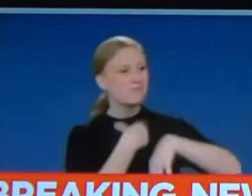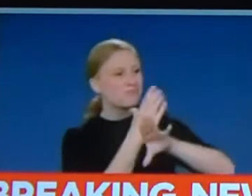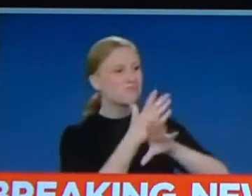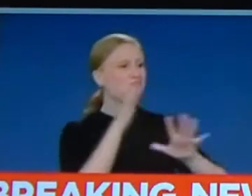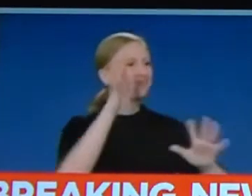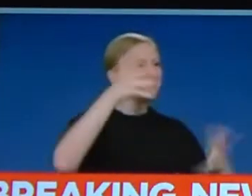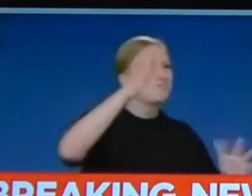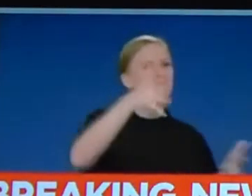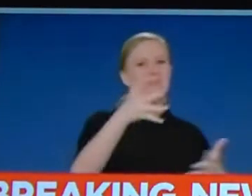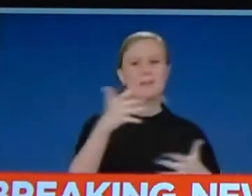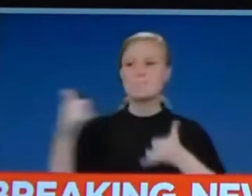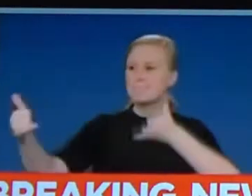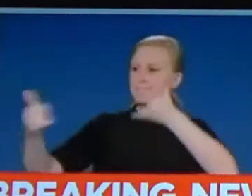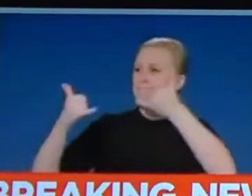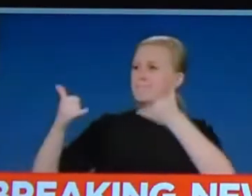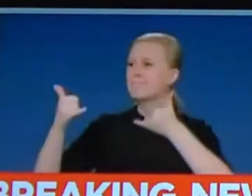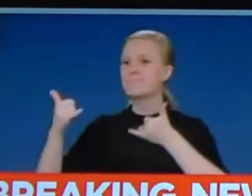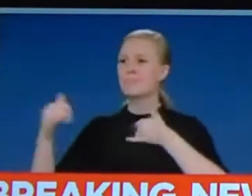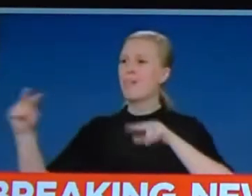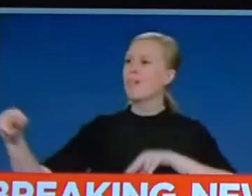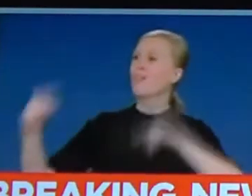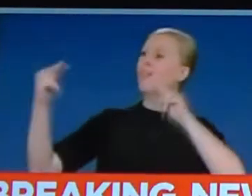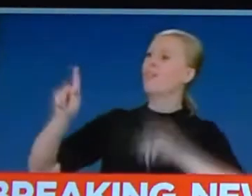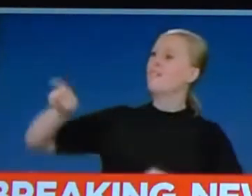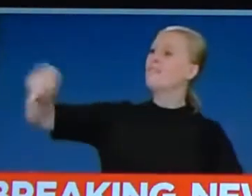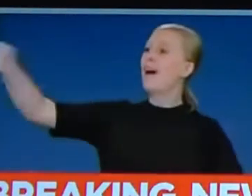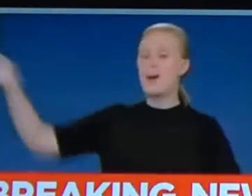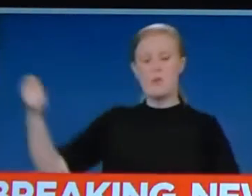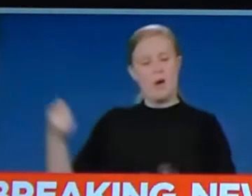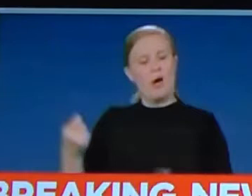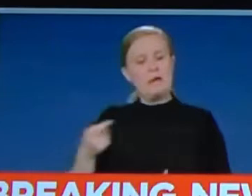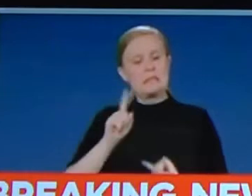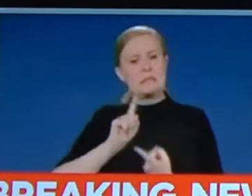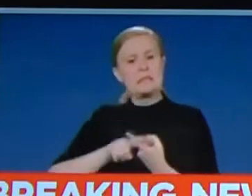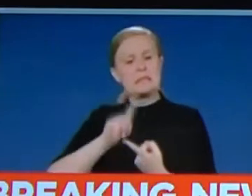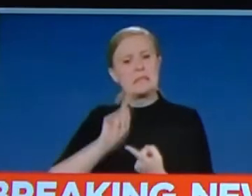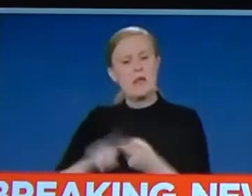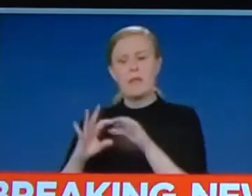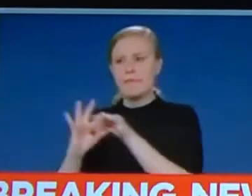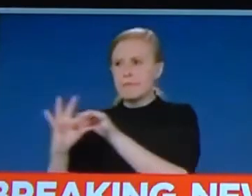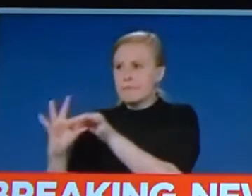tremendous. Because through all of this, we must always maintain who we are as a